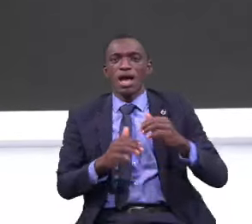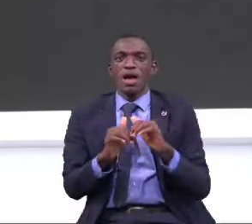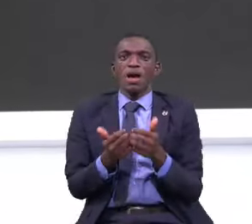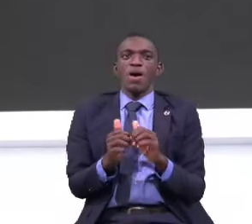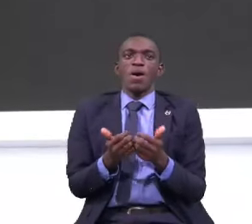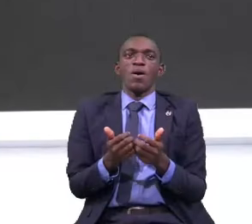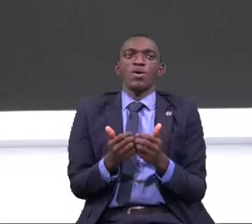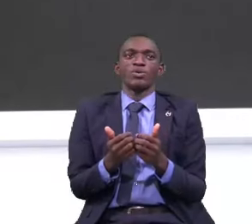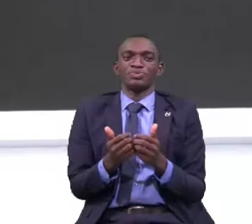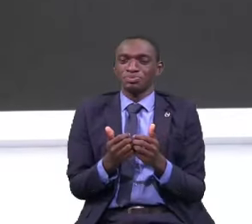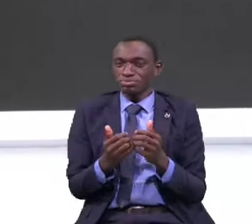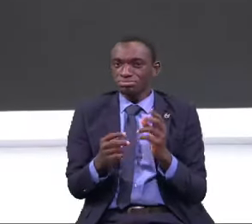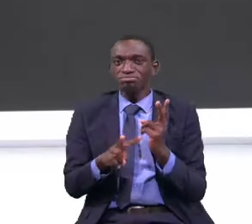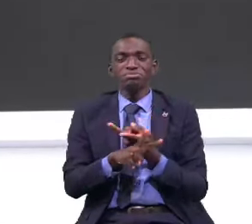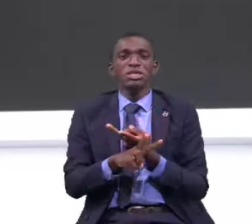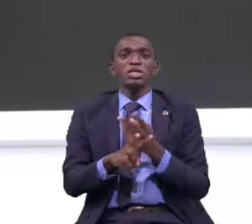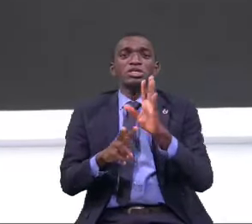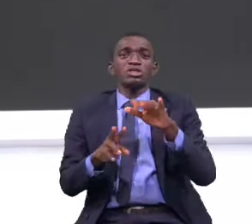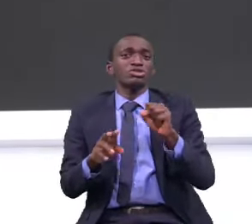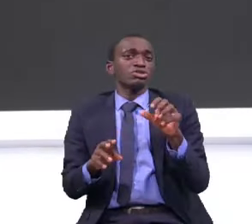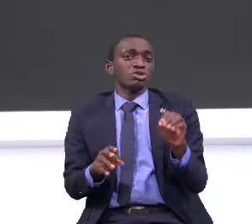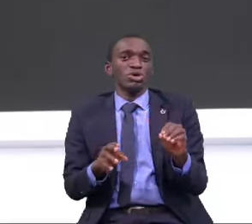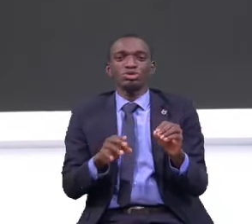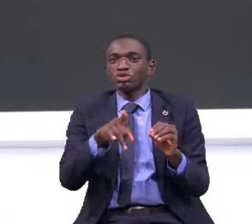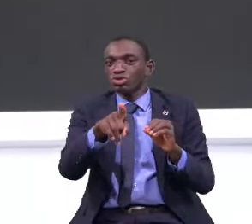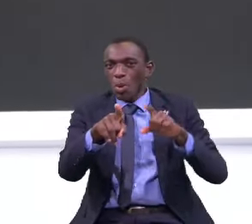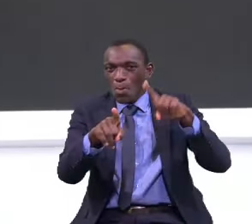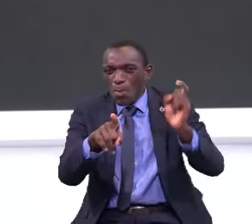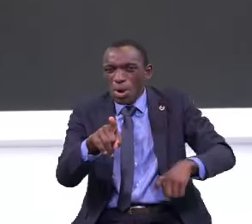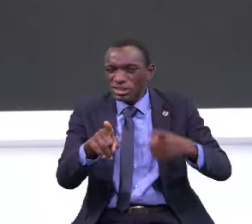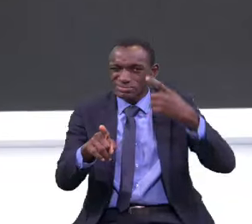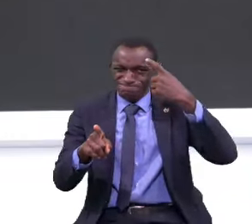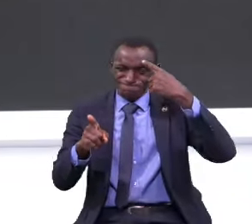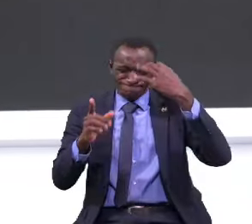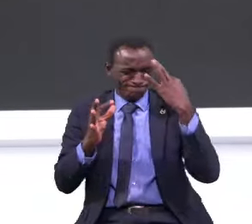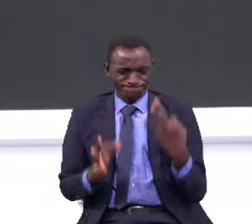Be resilient and take responsibility.